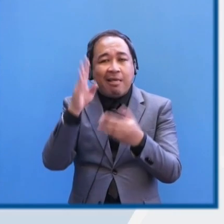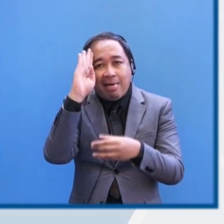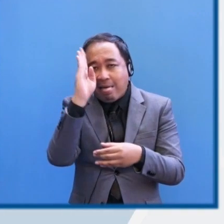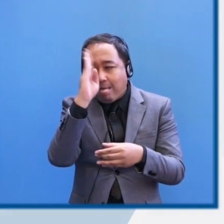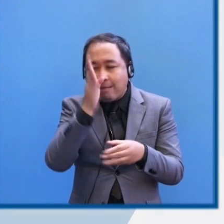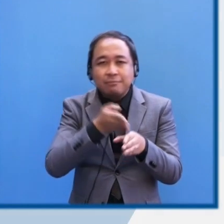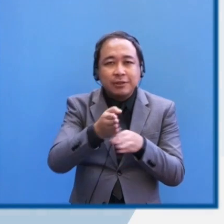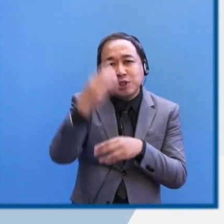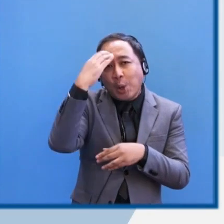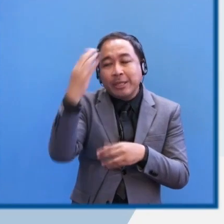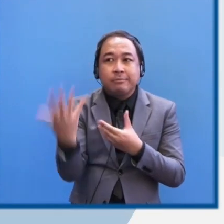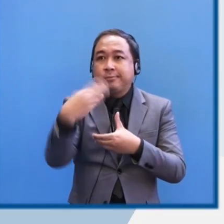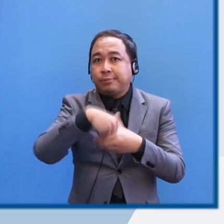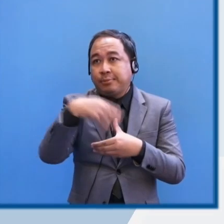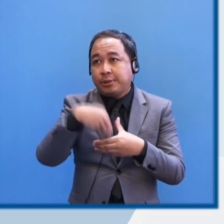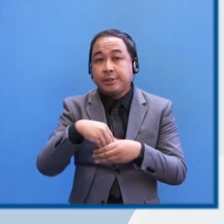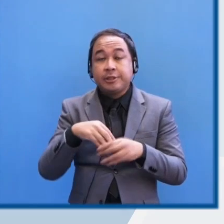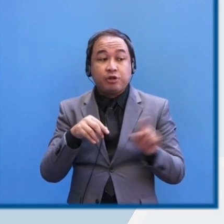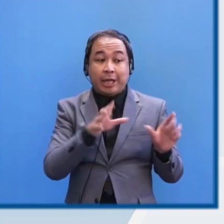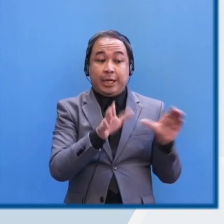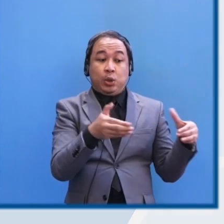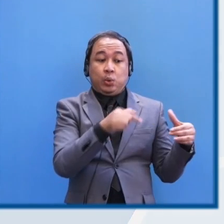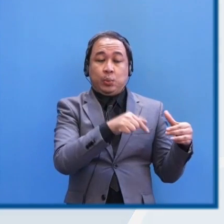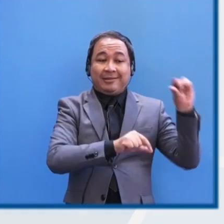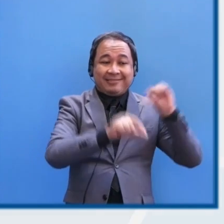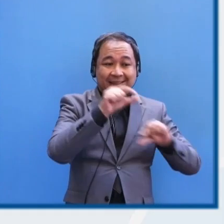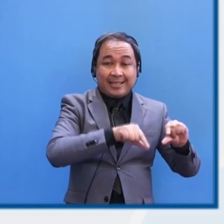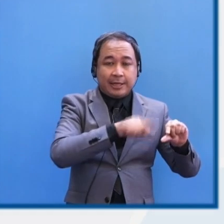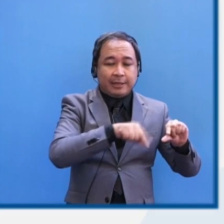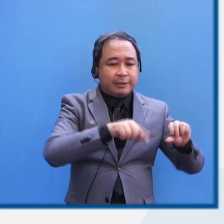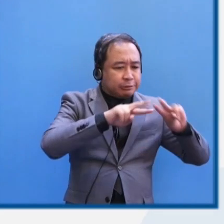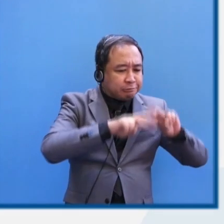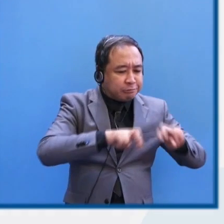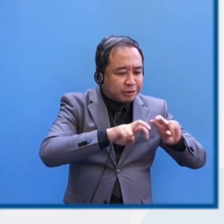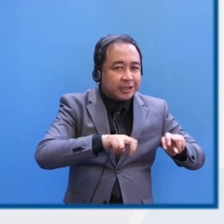is coming out of scientific research or services